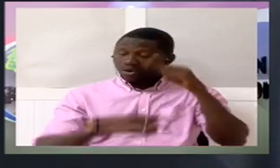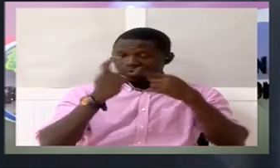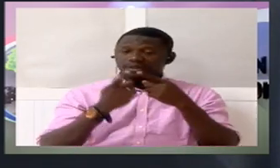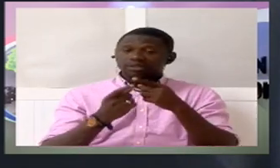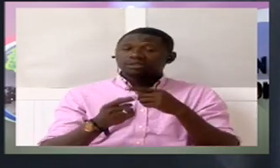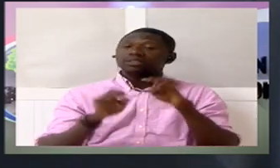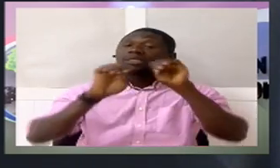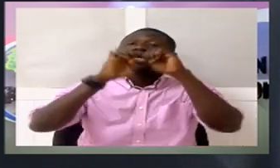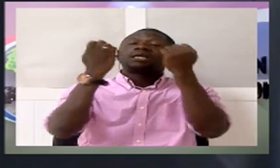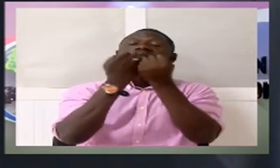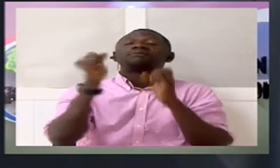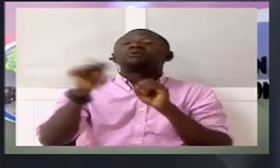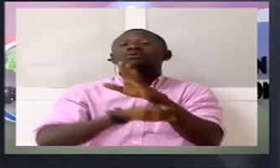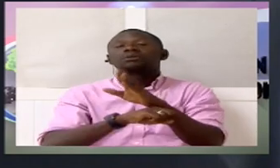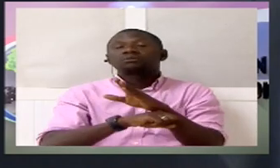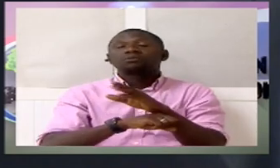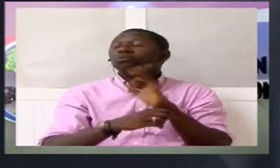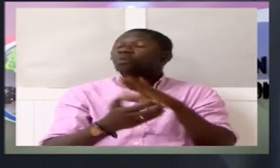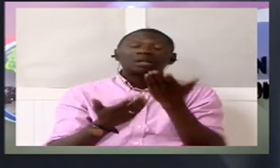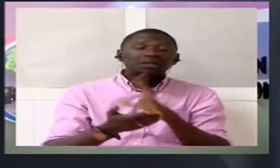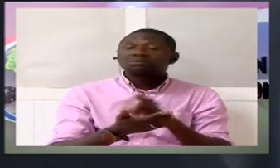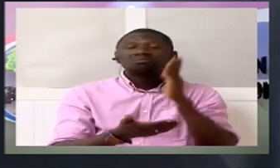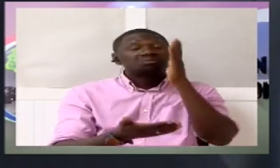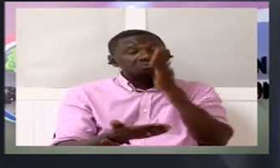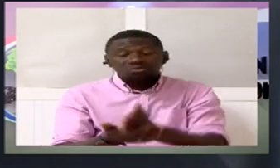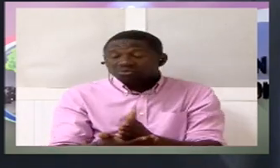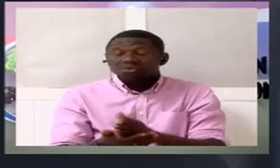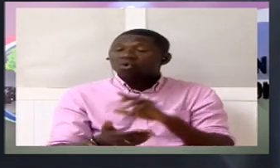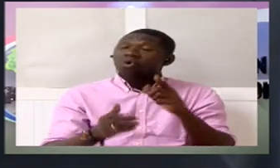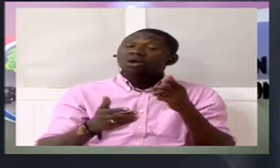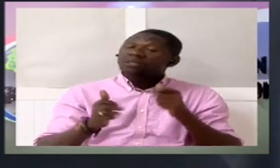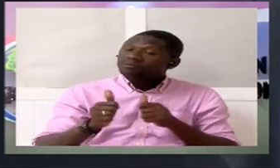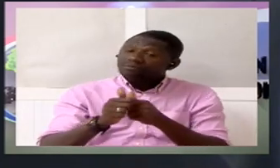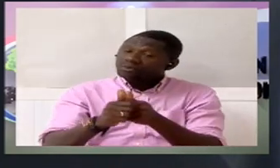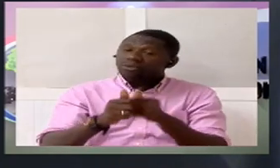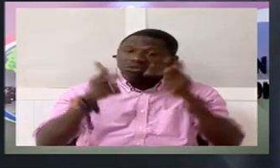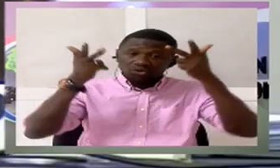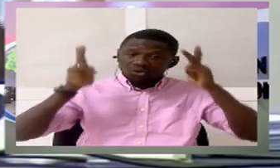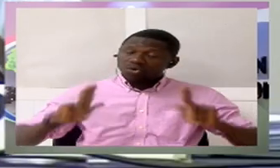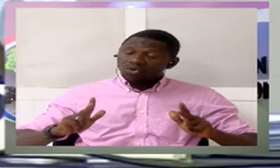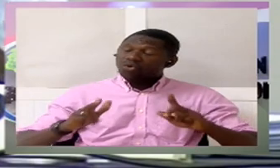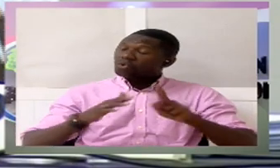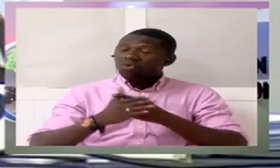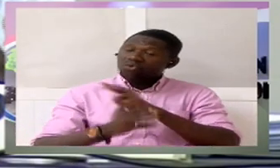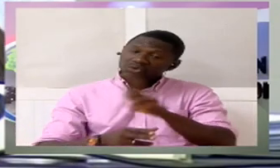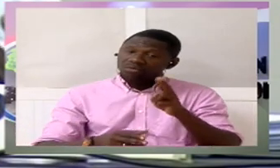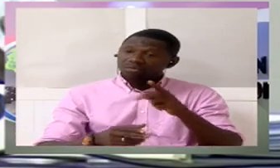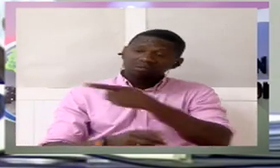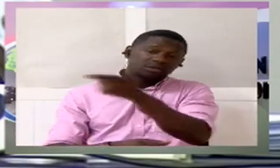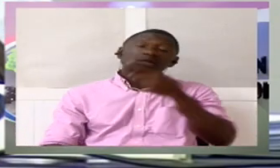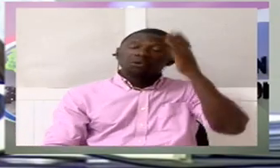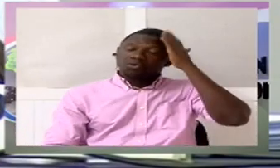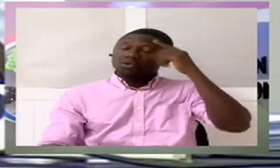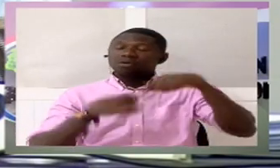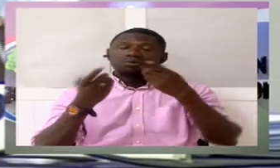it is executive order. Whether that was in conformity with the law or otherwise, they would know. But we were all